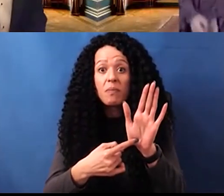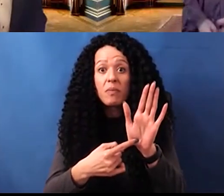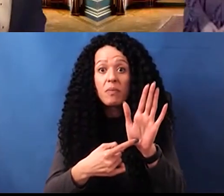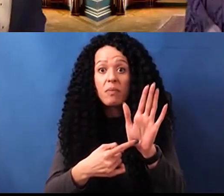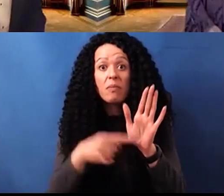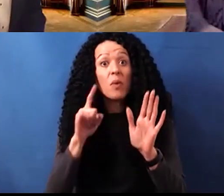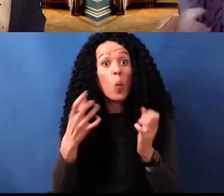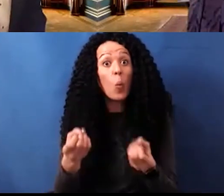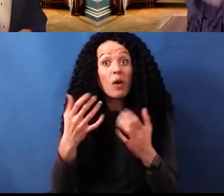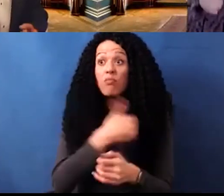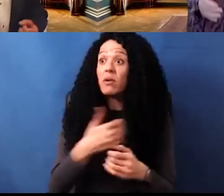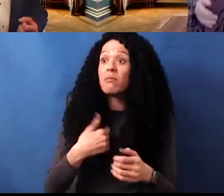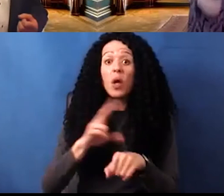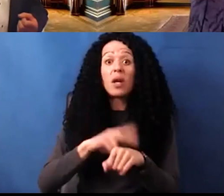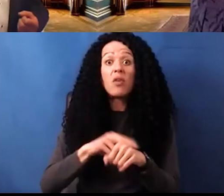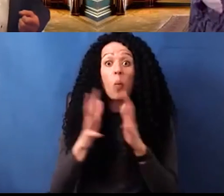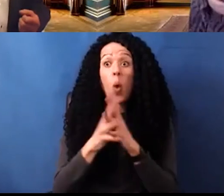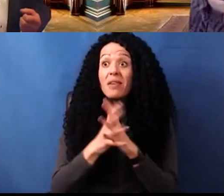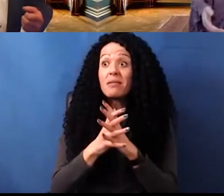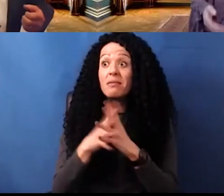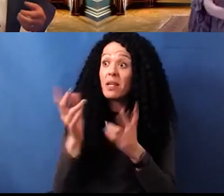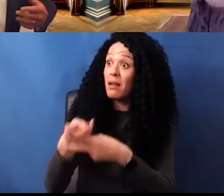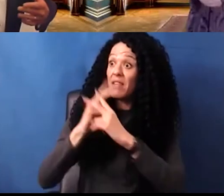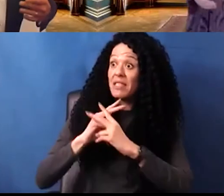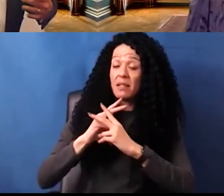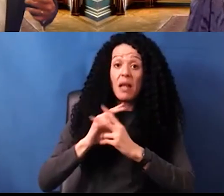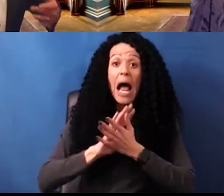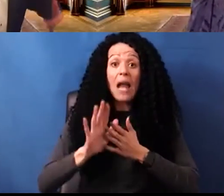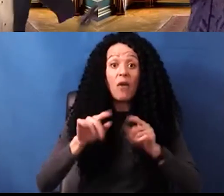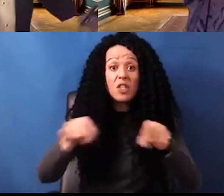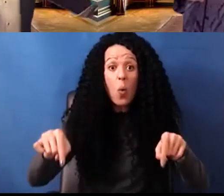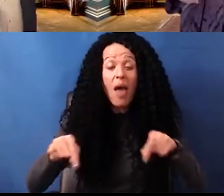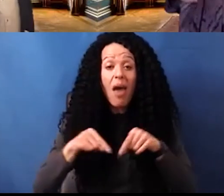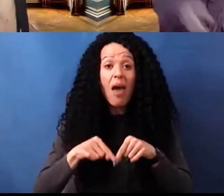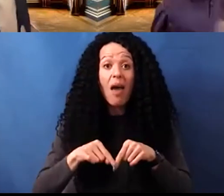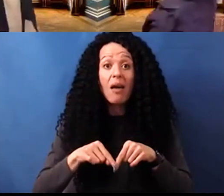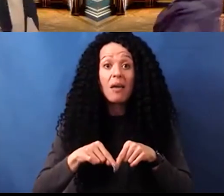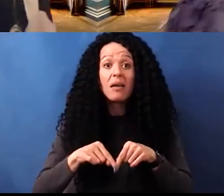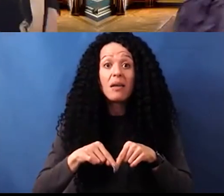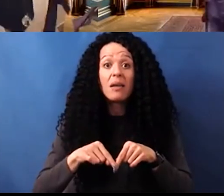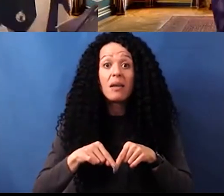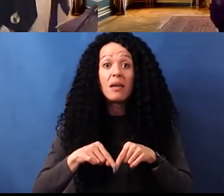One bright morning, Dr. Williston came to pay us a visit in Hanover Square,